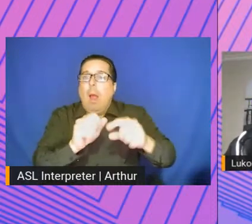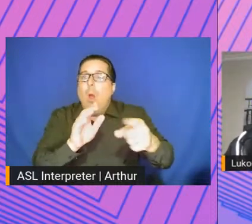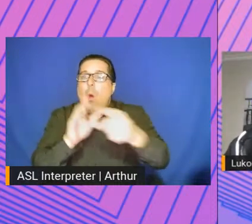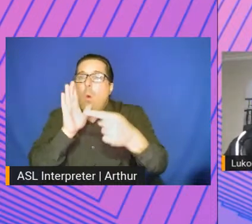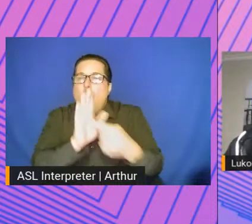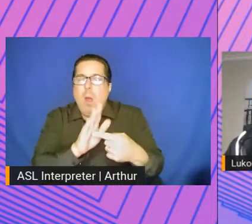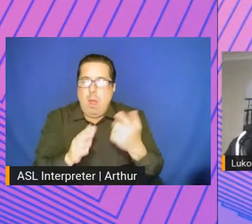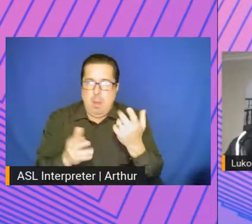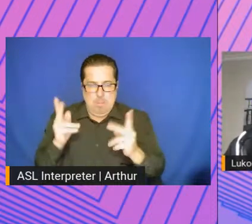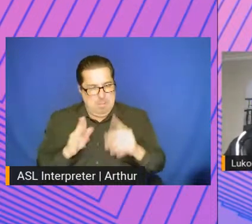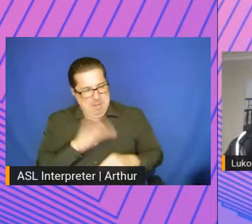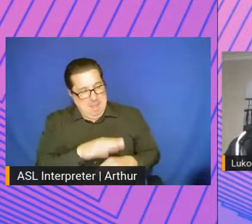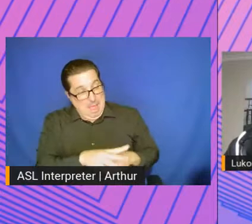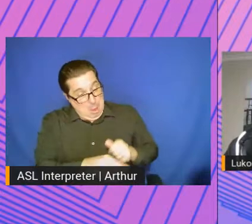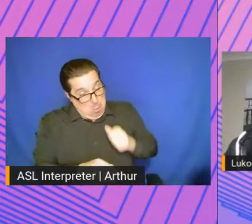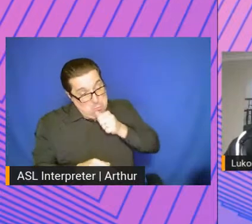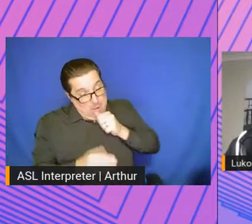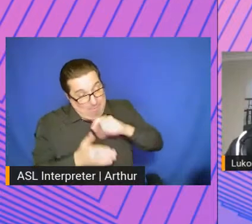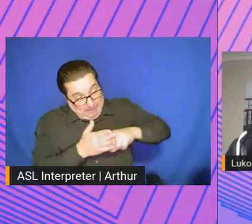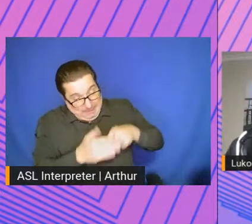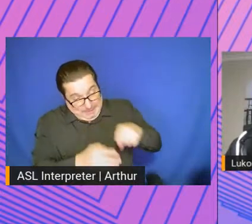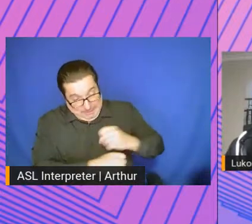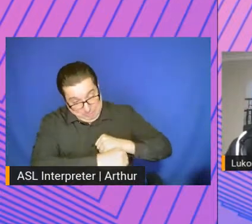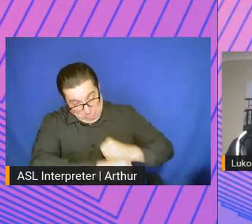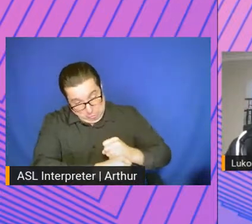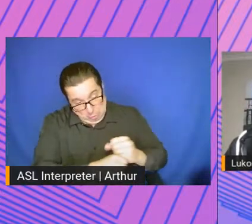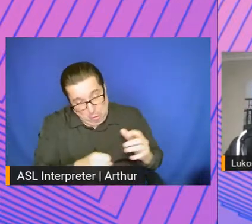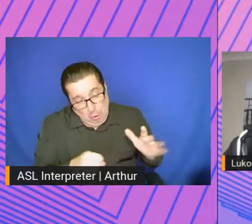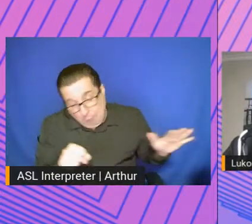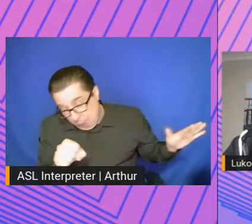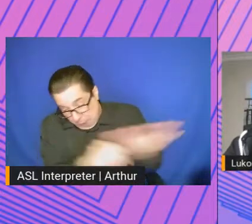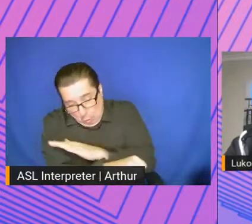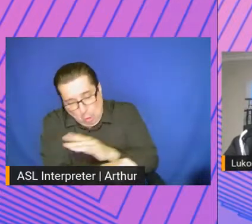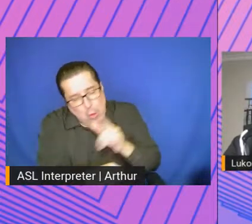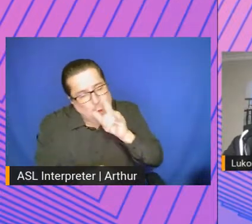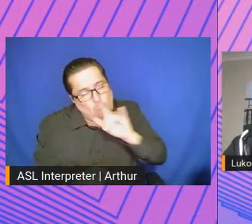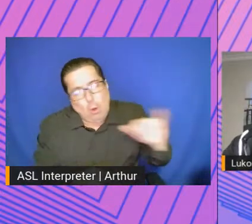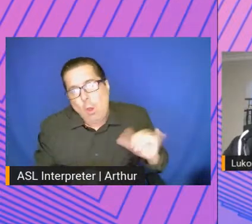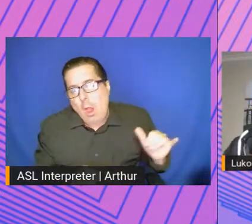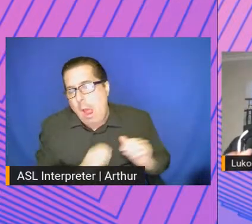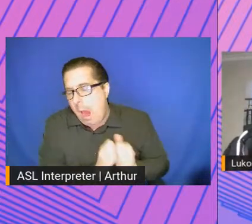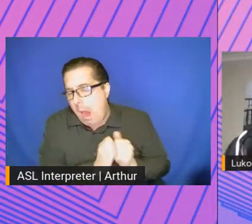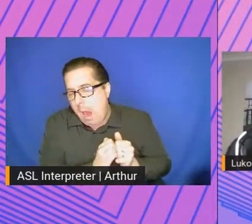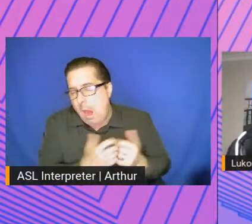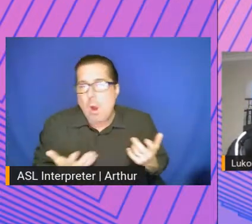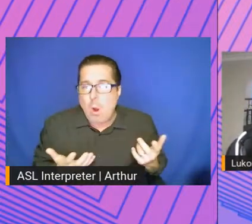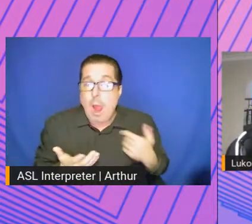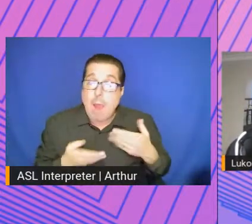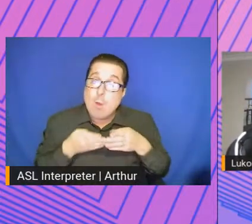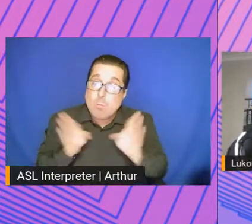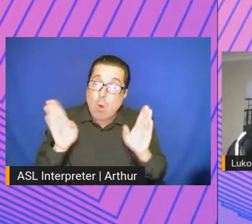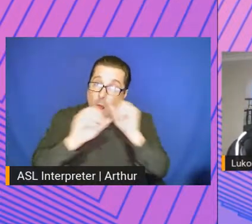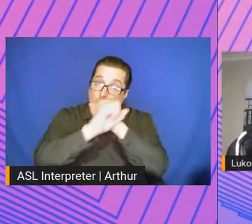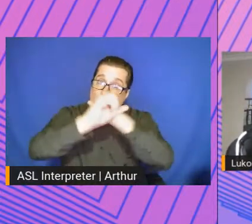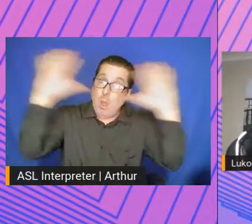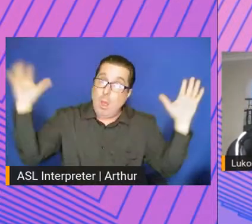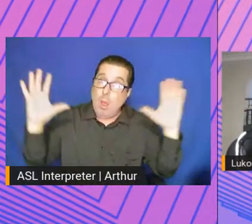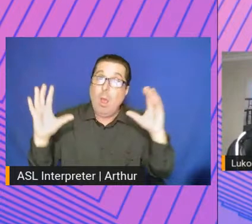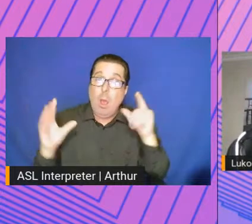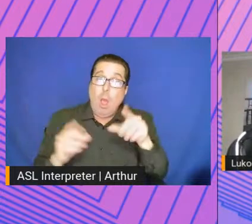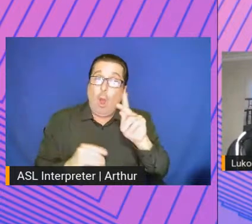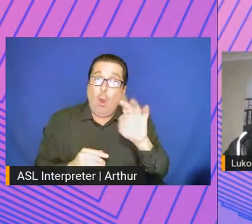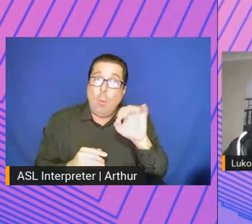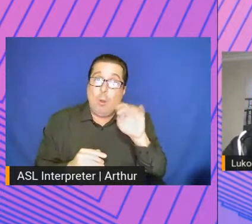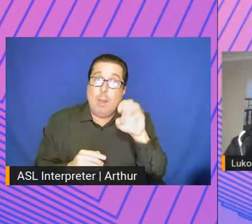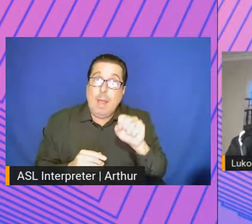is that private key in the cluster? And that's why, having that broader or big picture perspective on Kubernetes security is